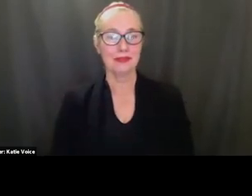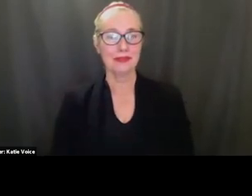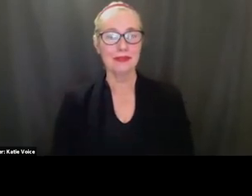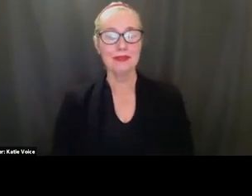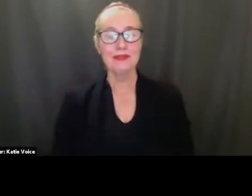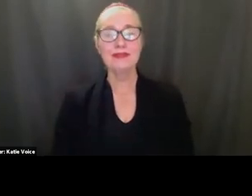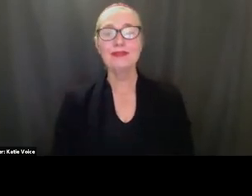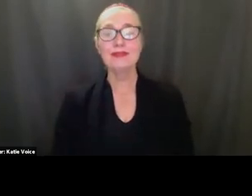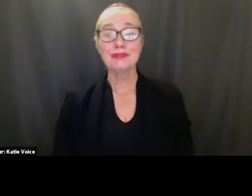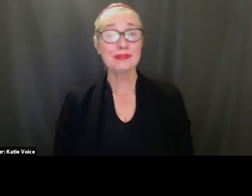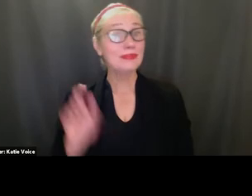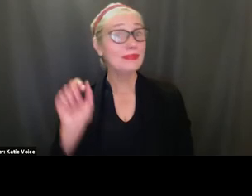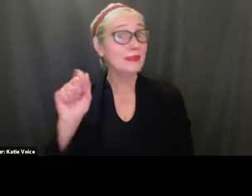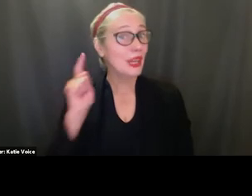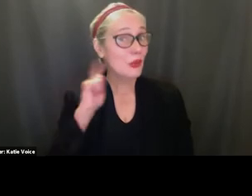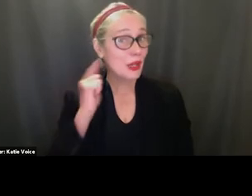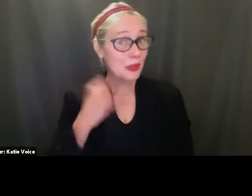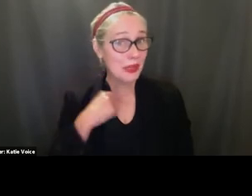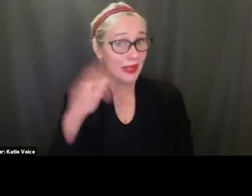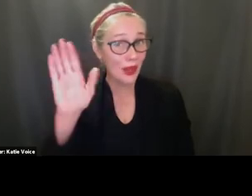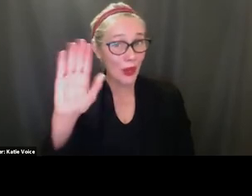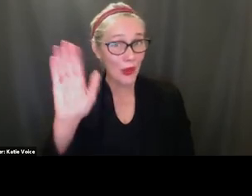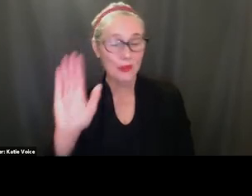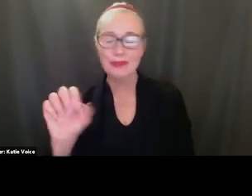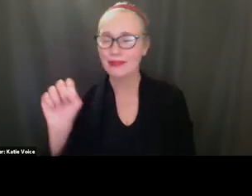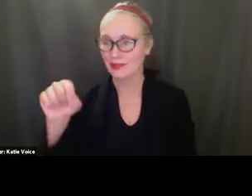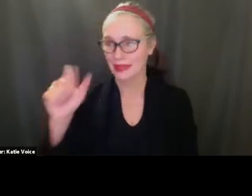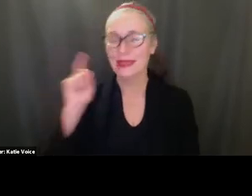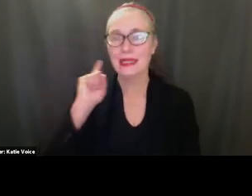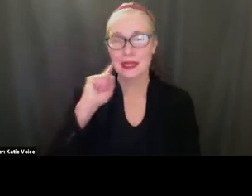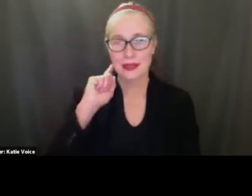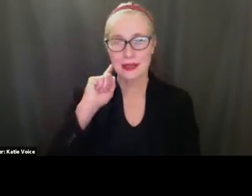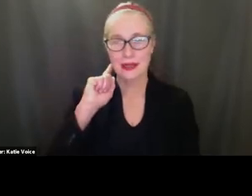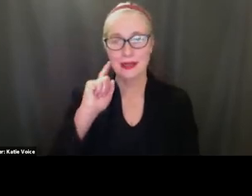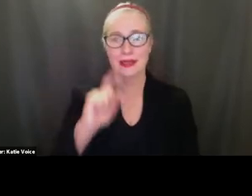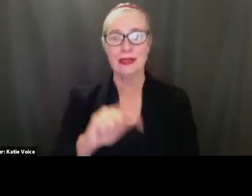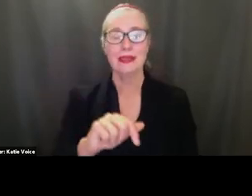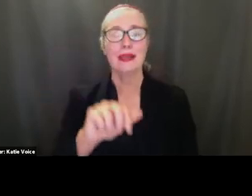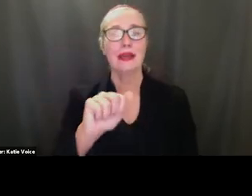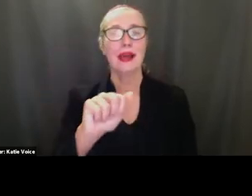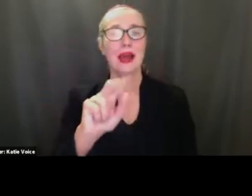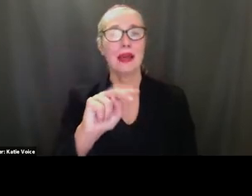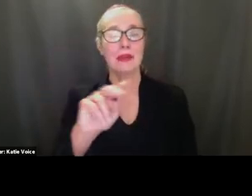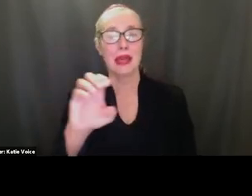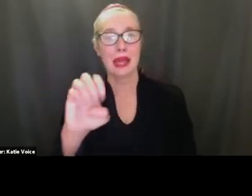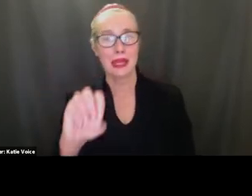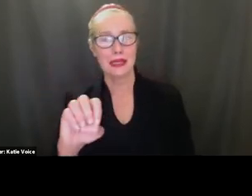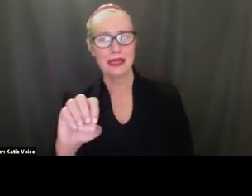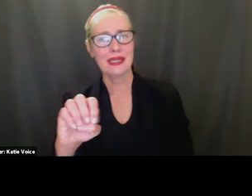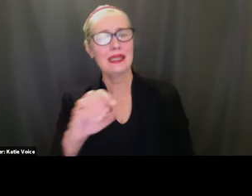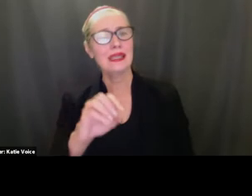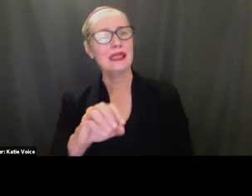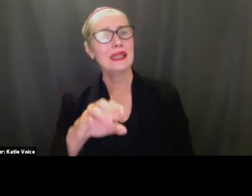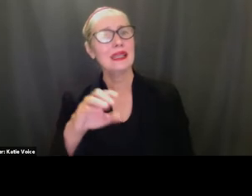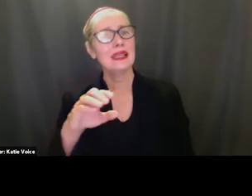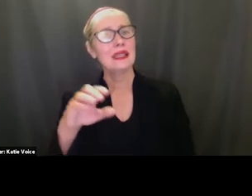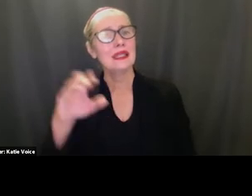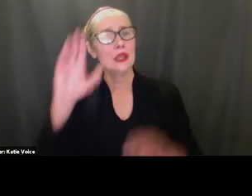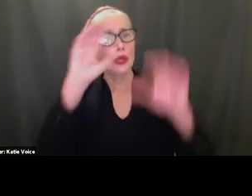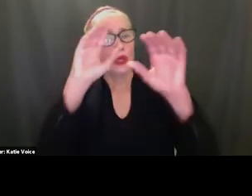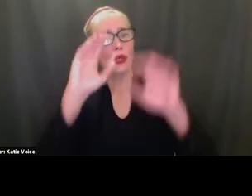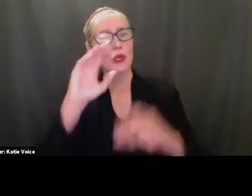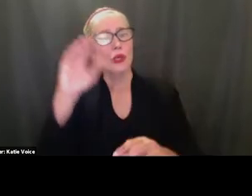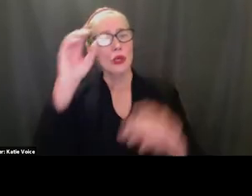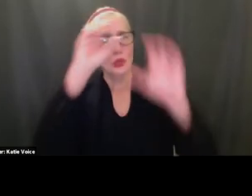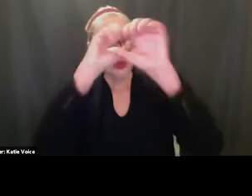hello can you hear me yes yes this is this is anne thomas dear superintendent maldonado and members of the school